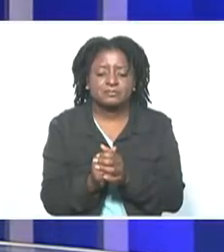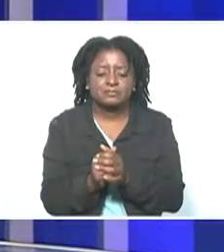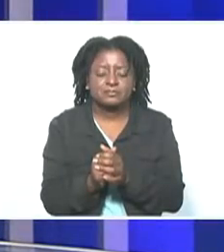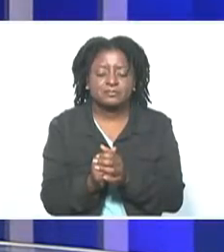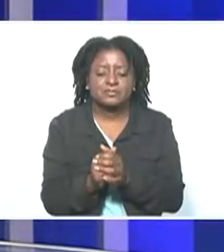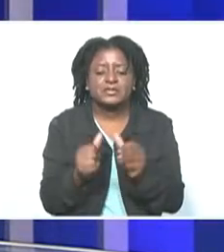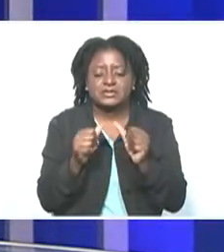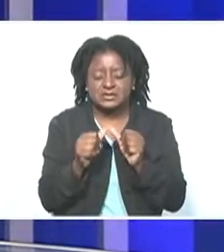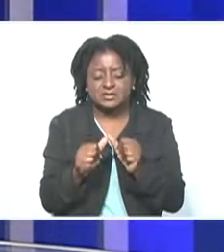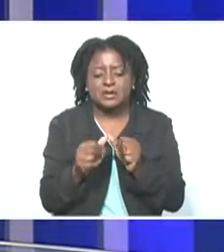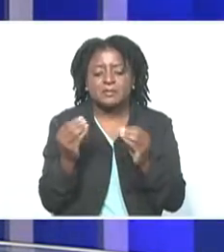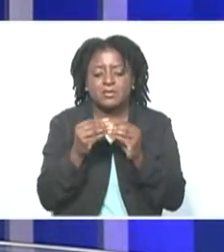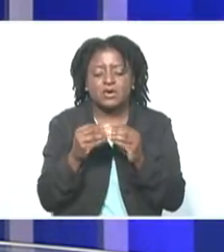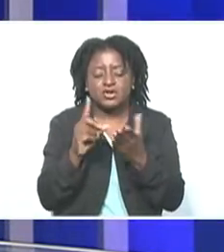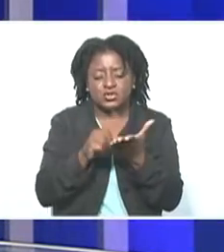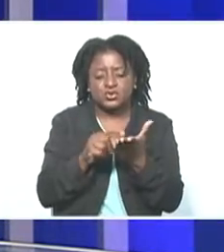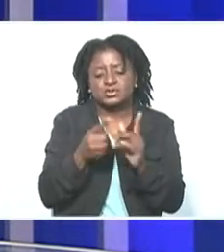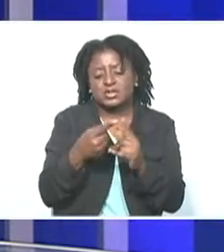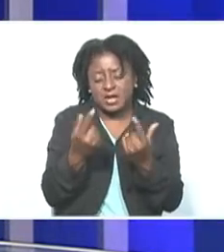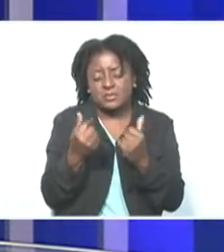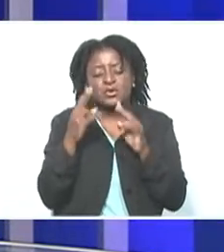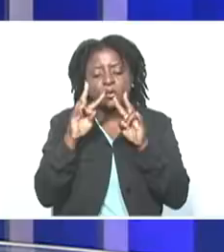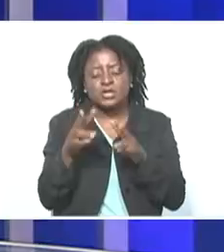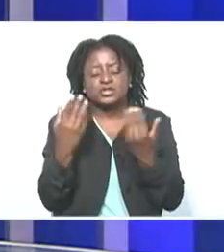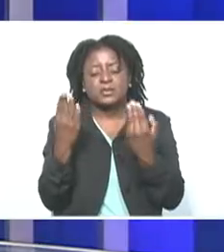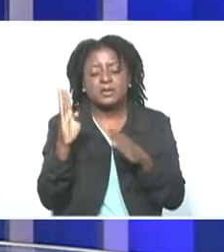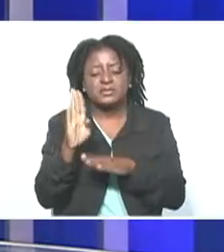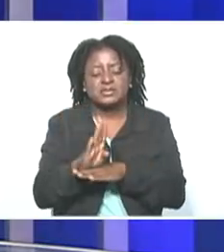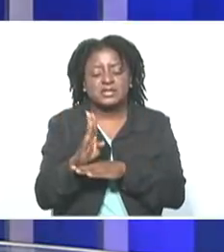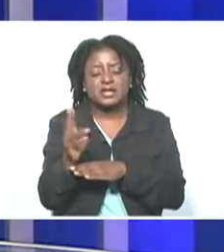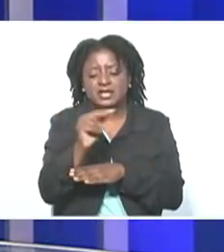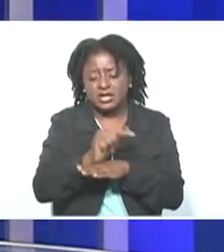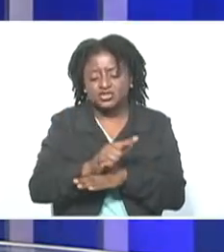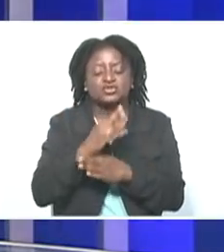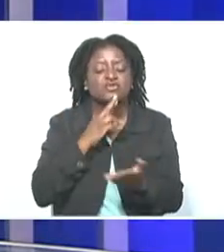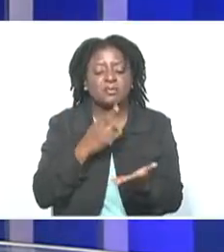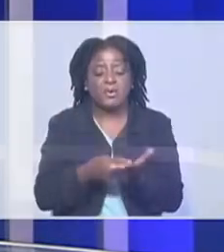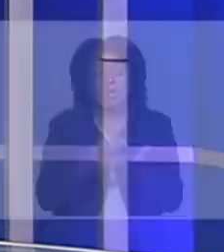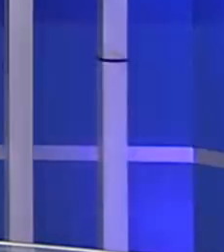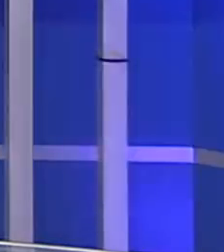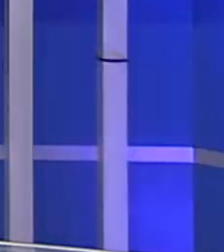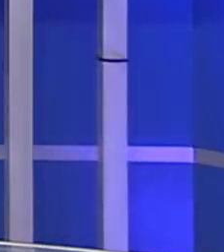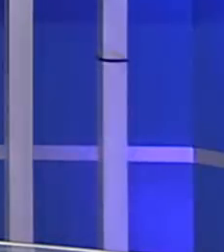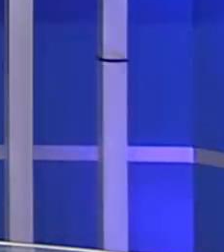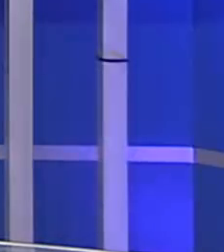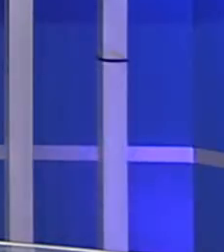Well, stay tuned. There's more news to come. You're watching The Bahamas Tonight, the National Report.